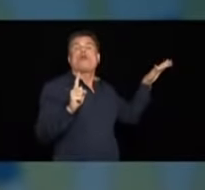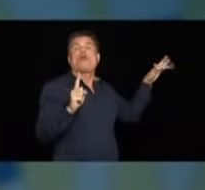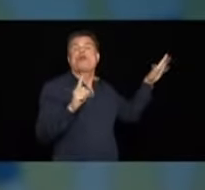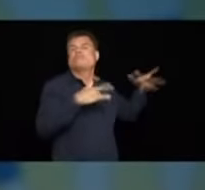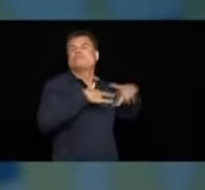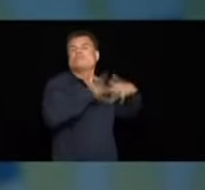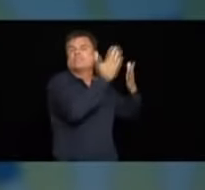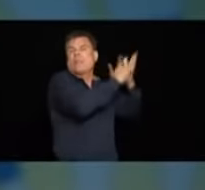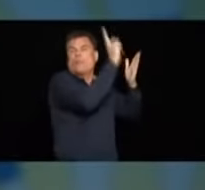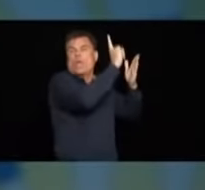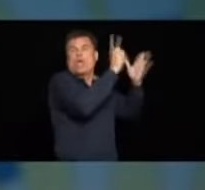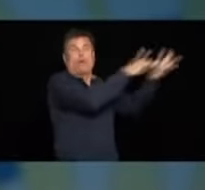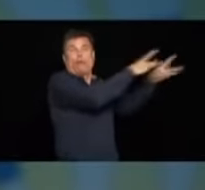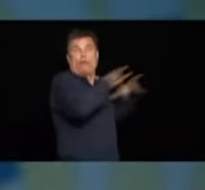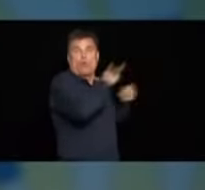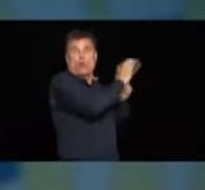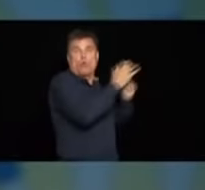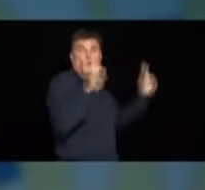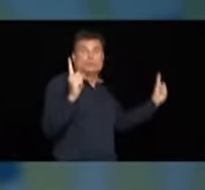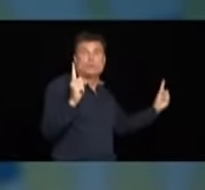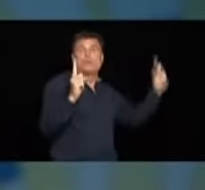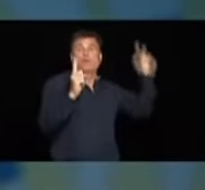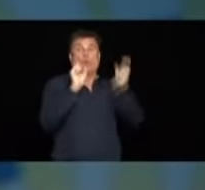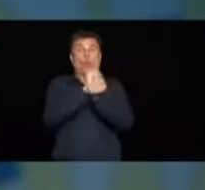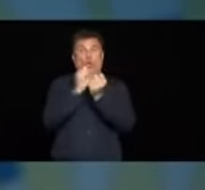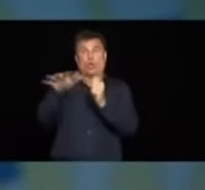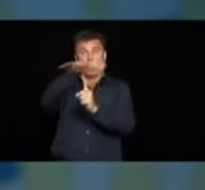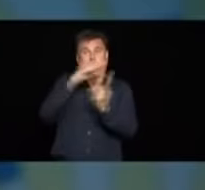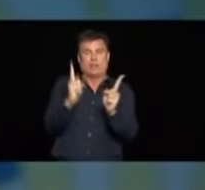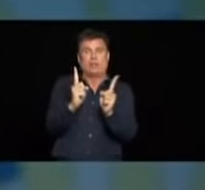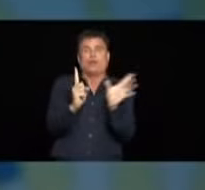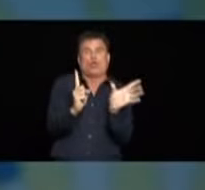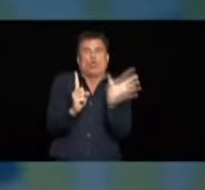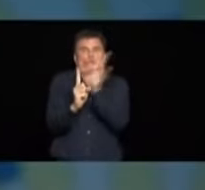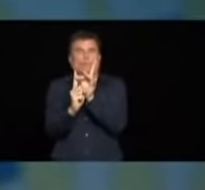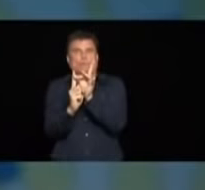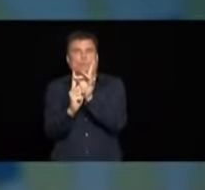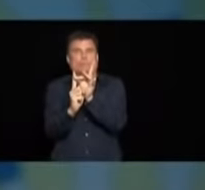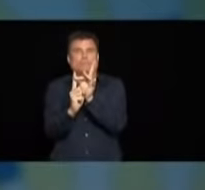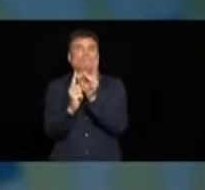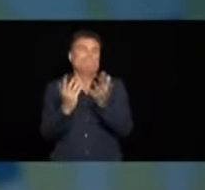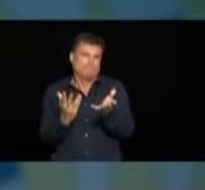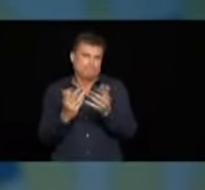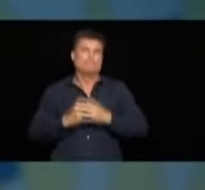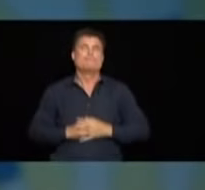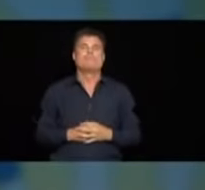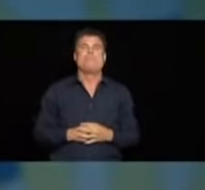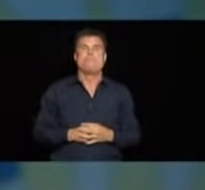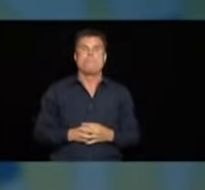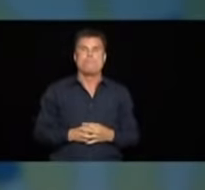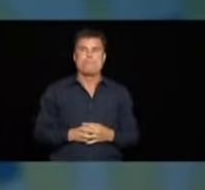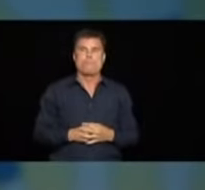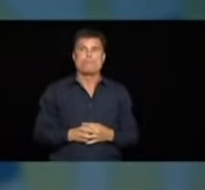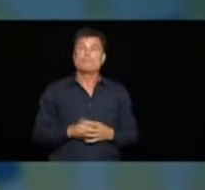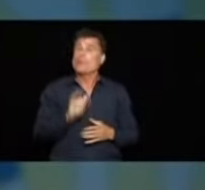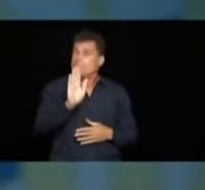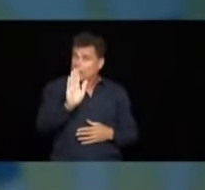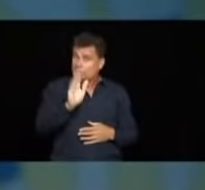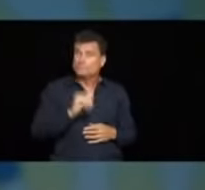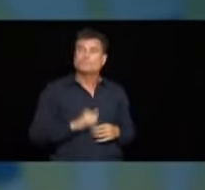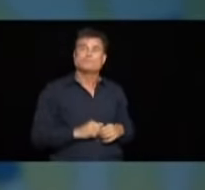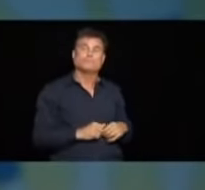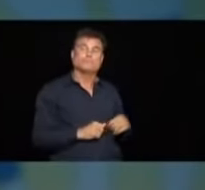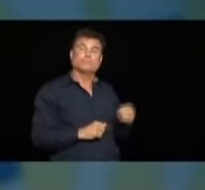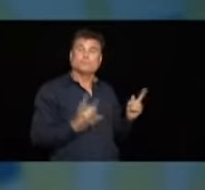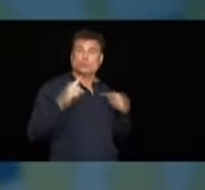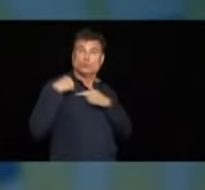be 1 or 2 transmission events there. For the most part, what we have not seen is a lot of transmission in workplaces from workers to